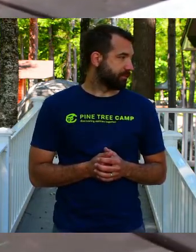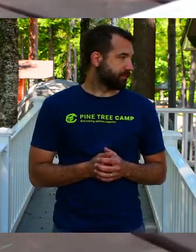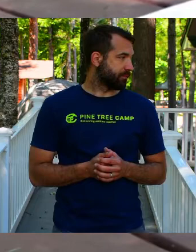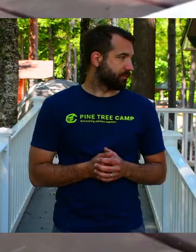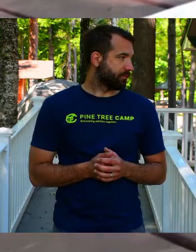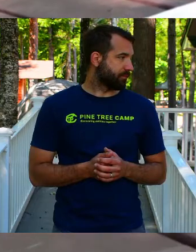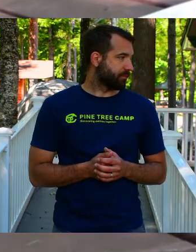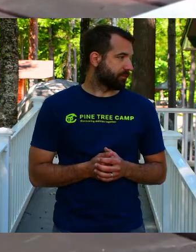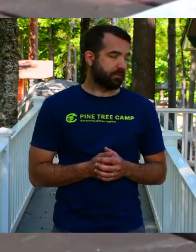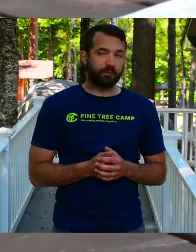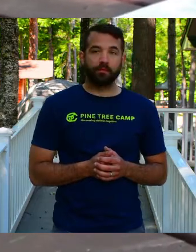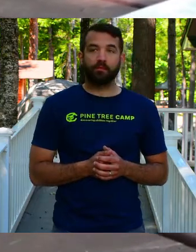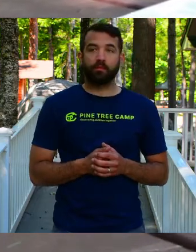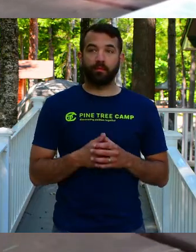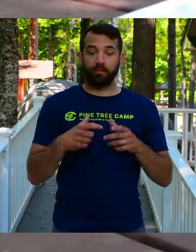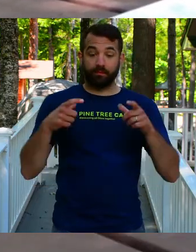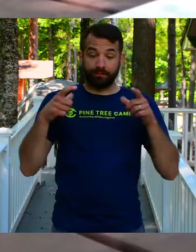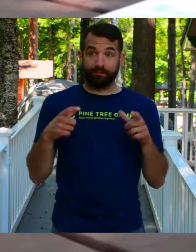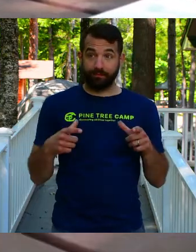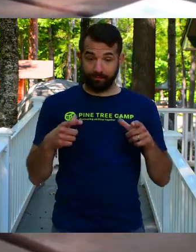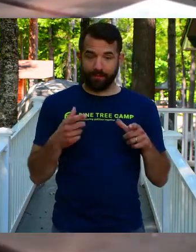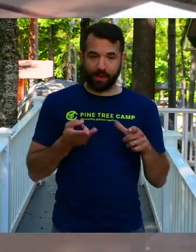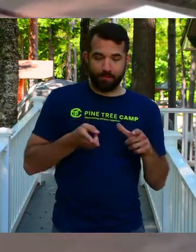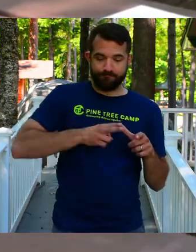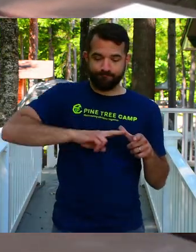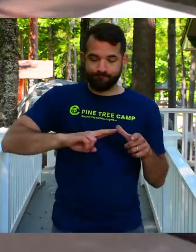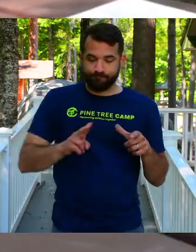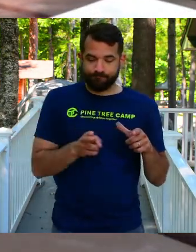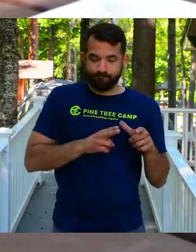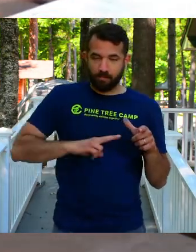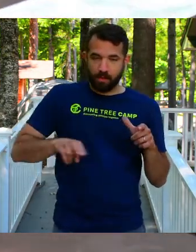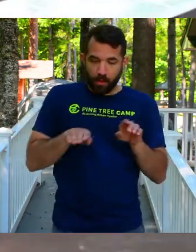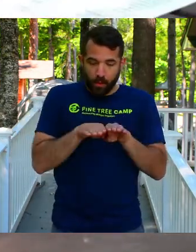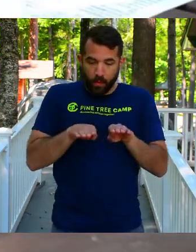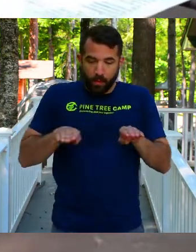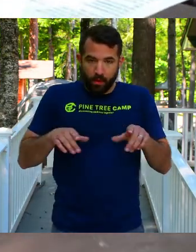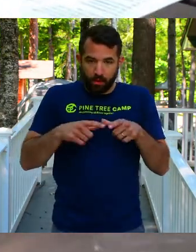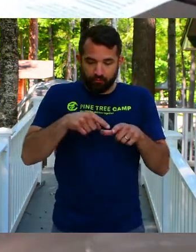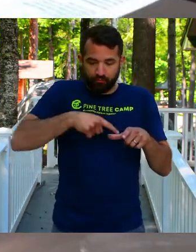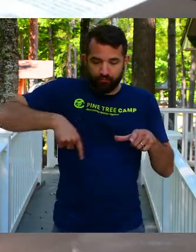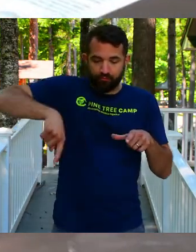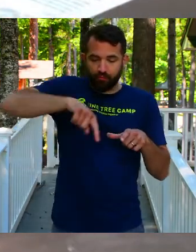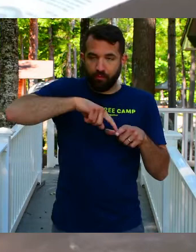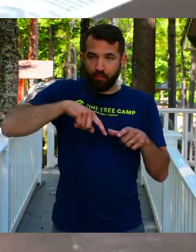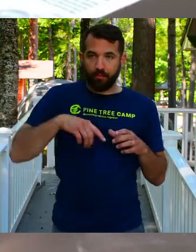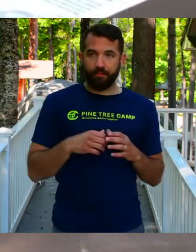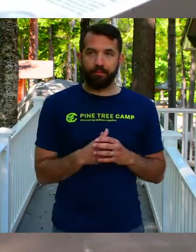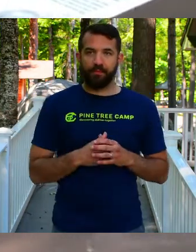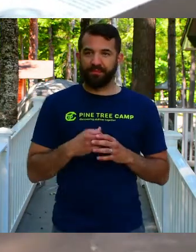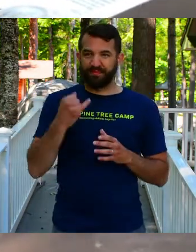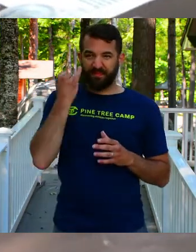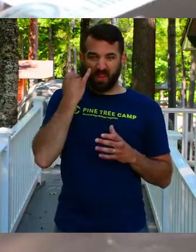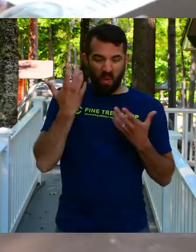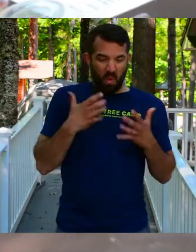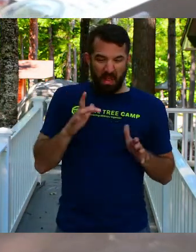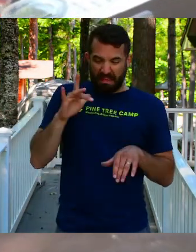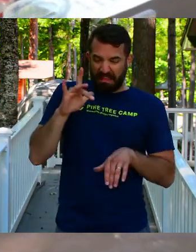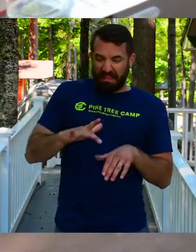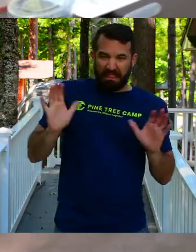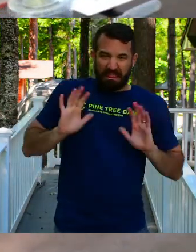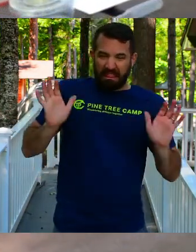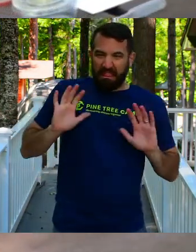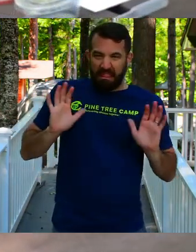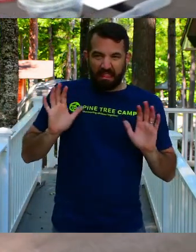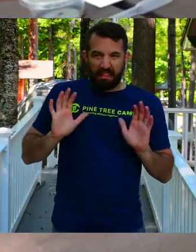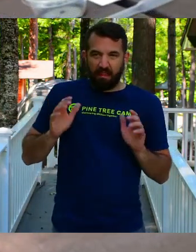And you can also use the popsicle stick to spread it on your plate, or you can tilt the plate around to get an even